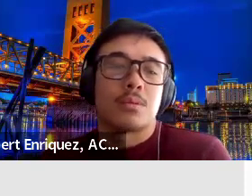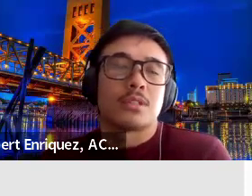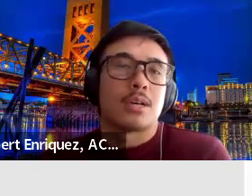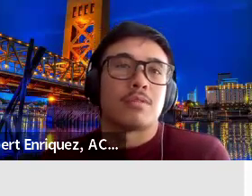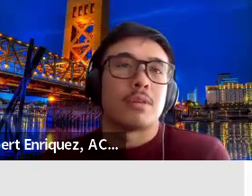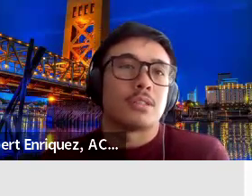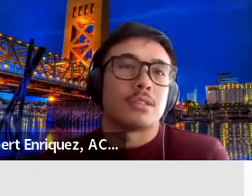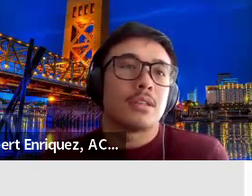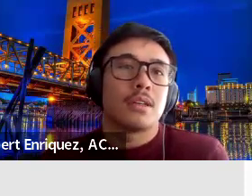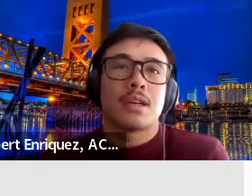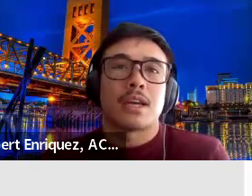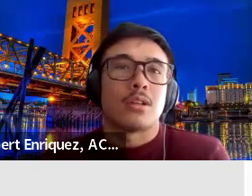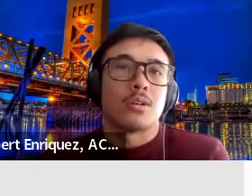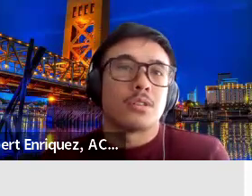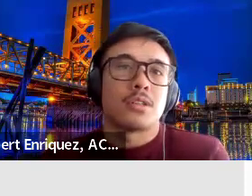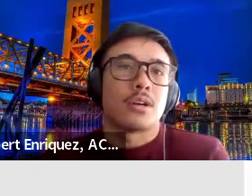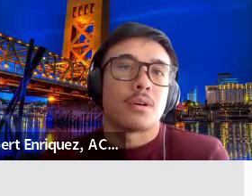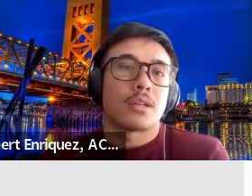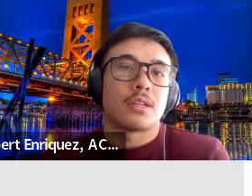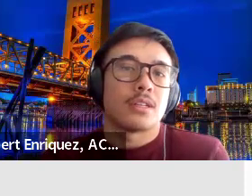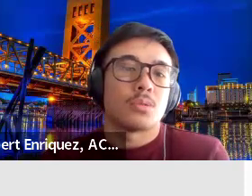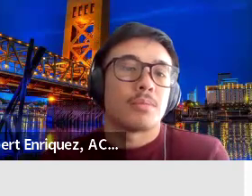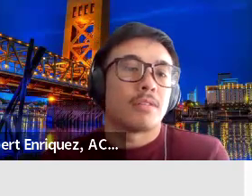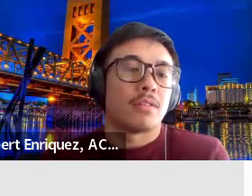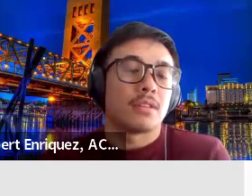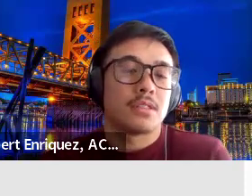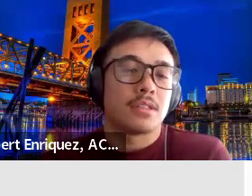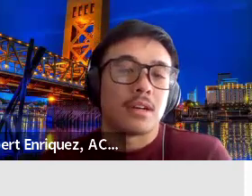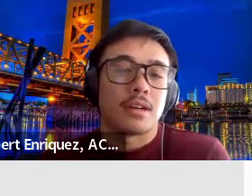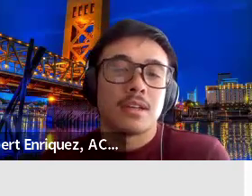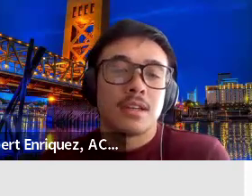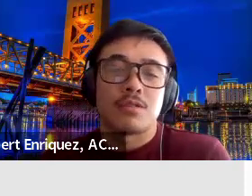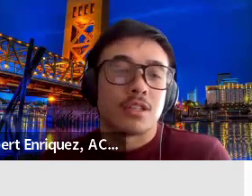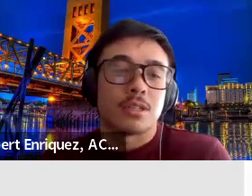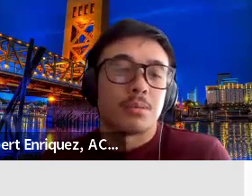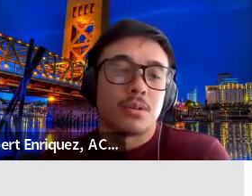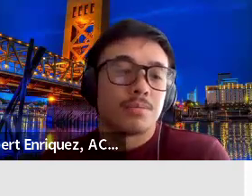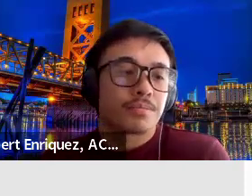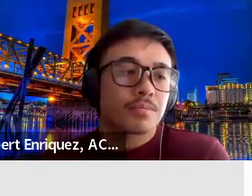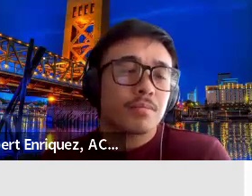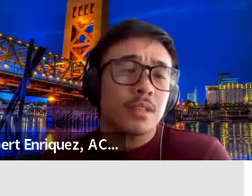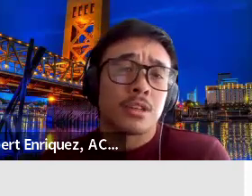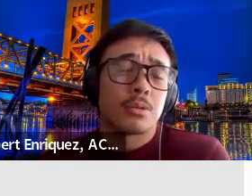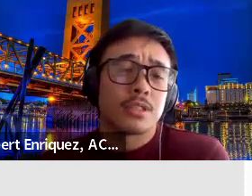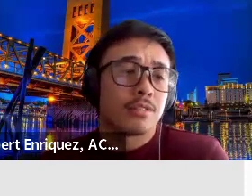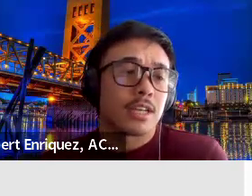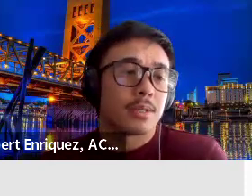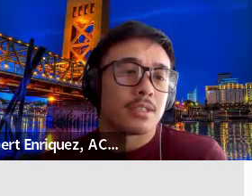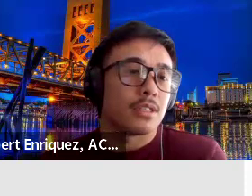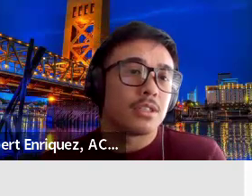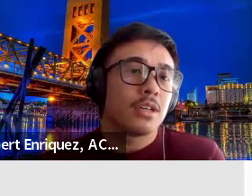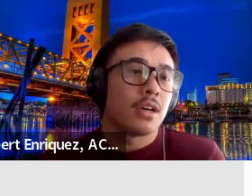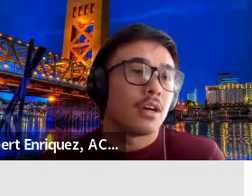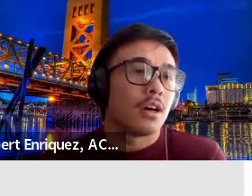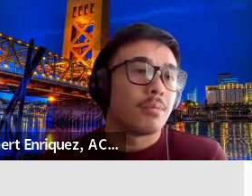so that you get real-time information. CalAlerts.org is one of my favorites. It's very simple. You can receive